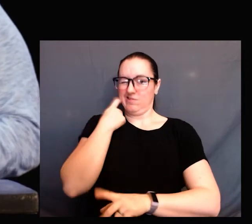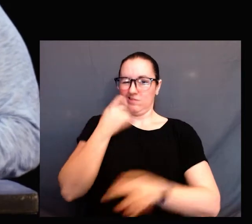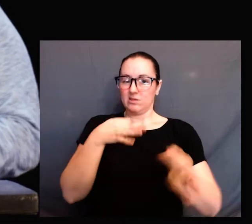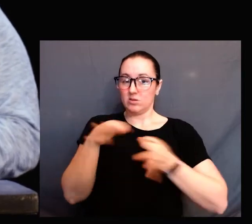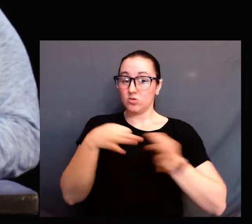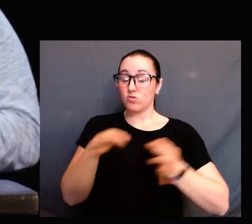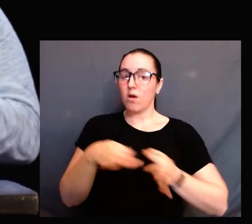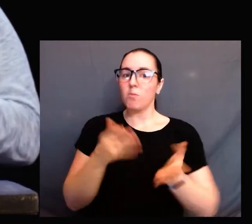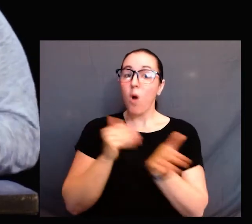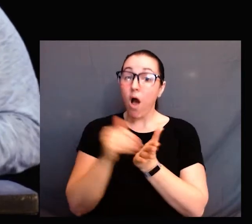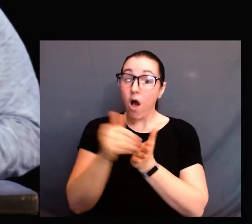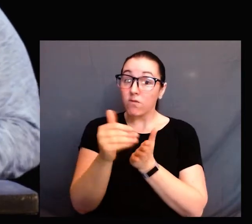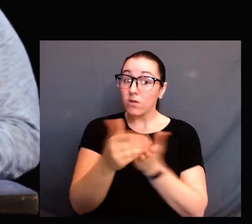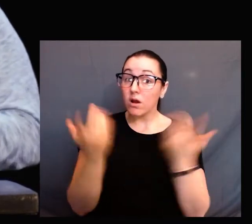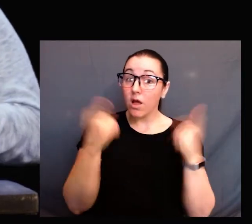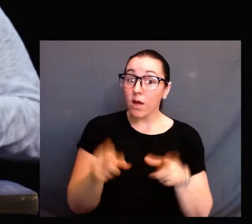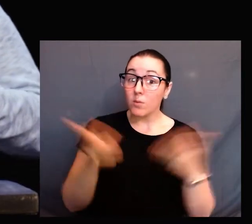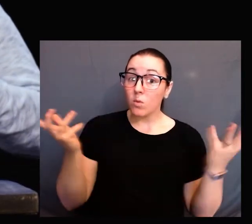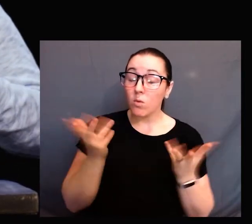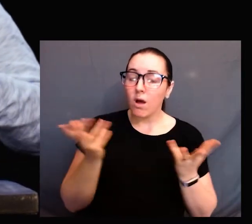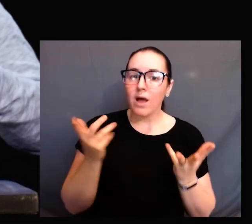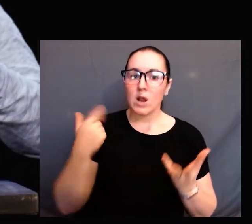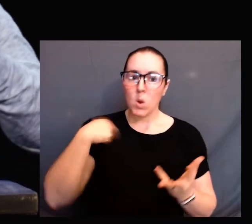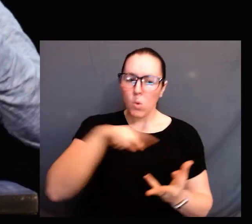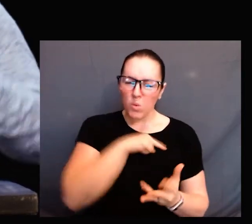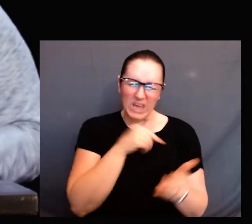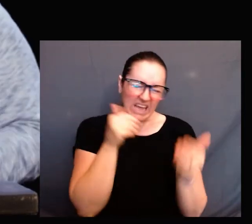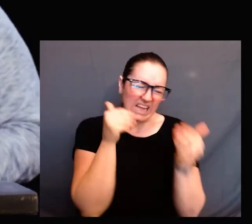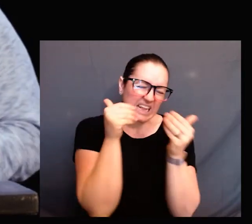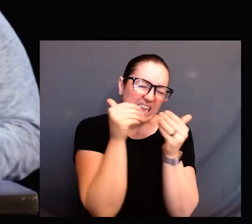that I just described to you, is that oftentimes we are